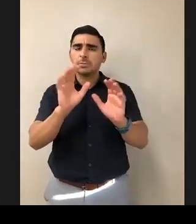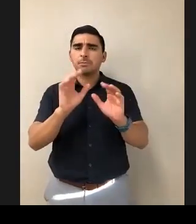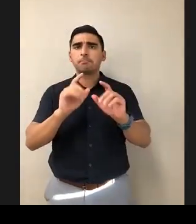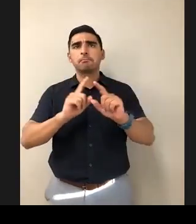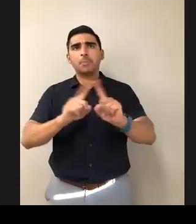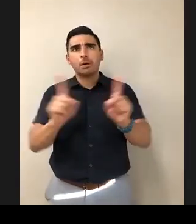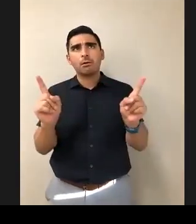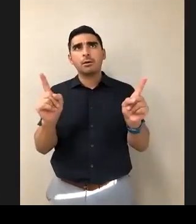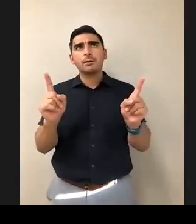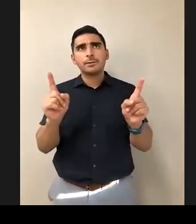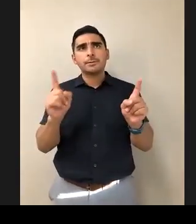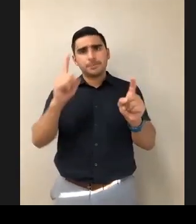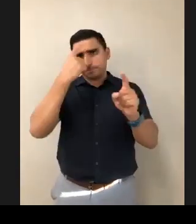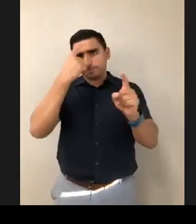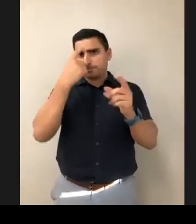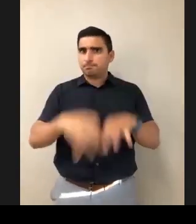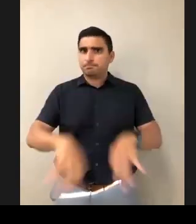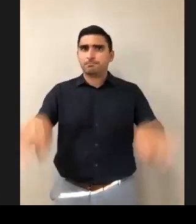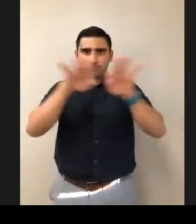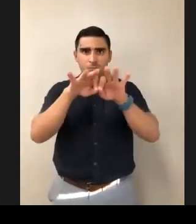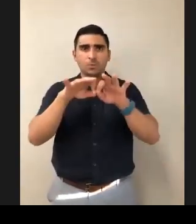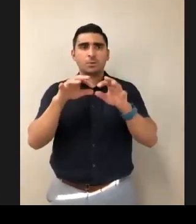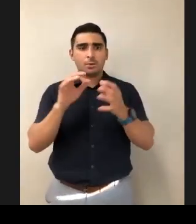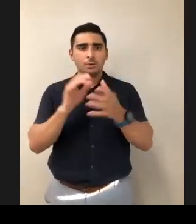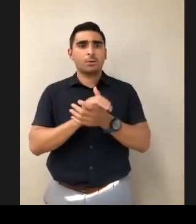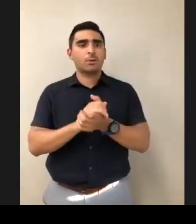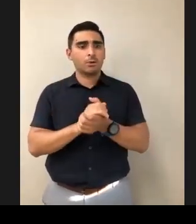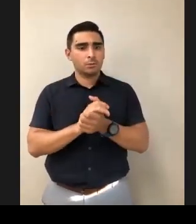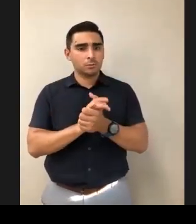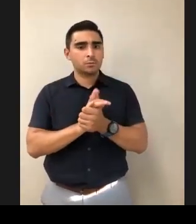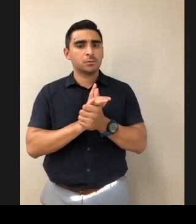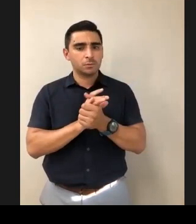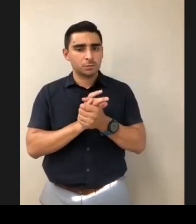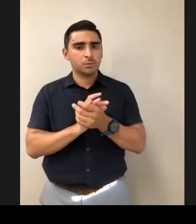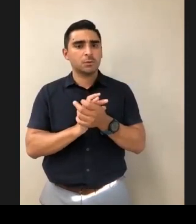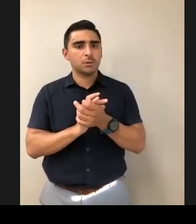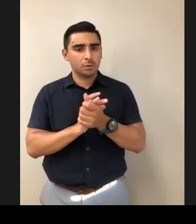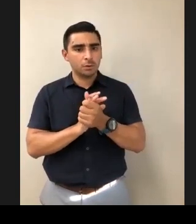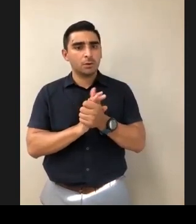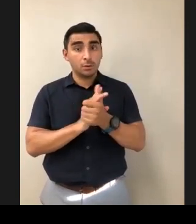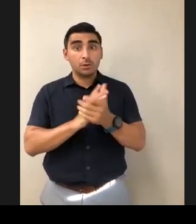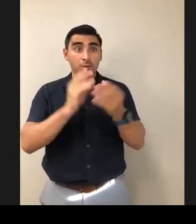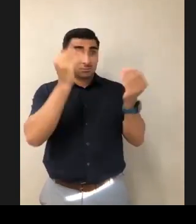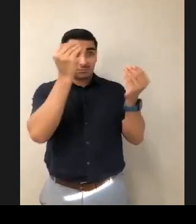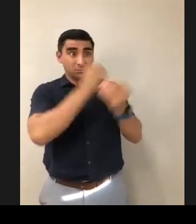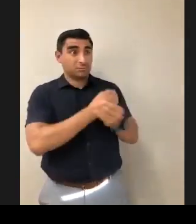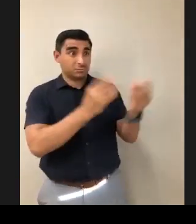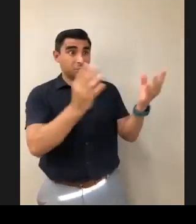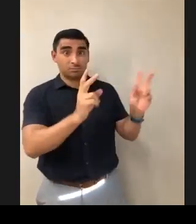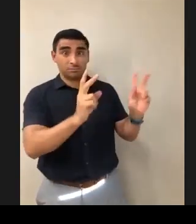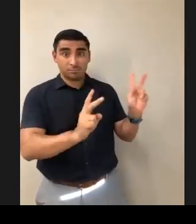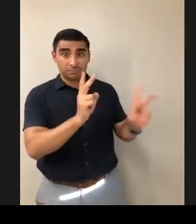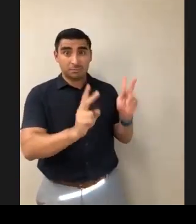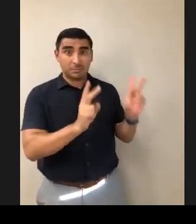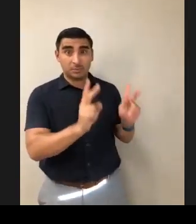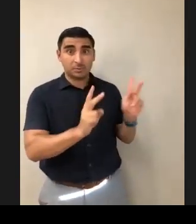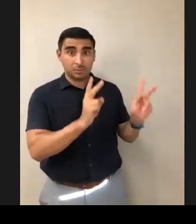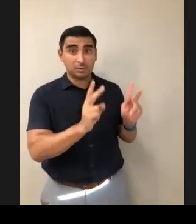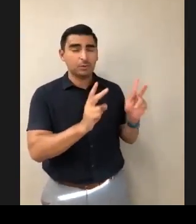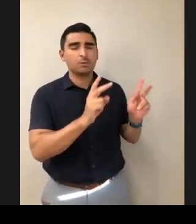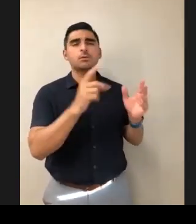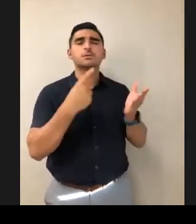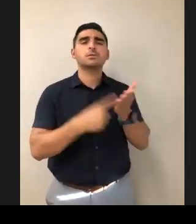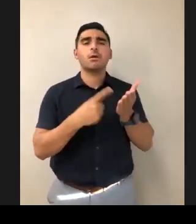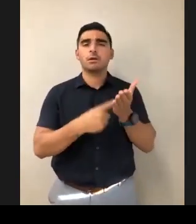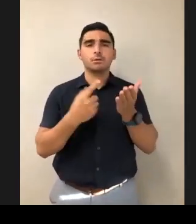really important to, have a message to people, especially those when we talk about status,